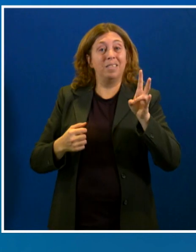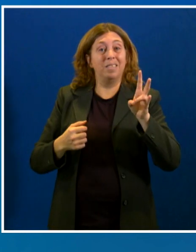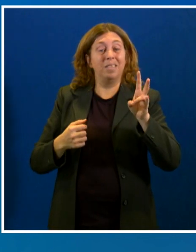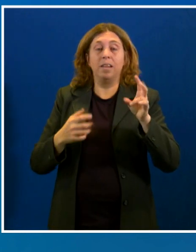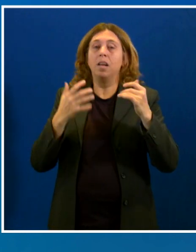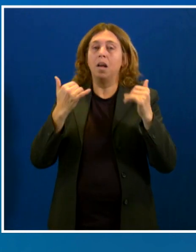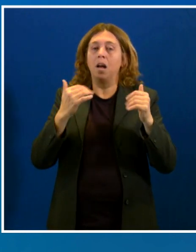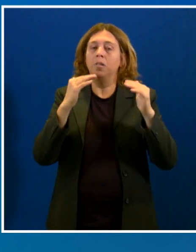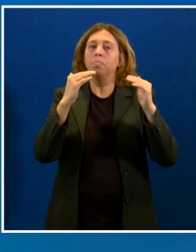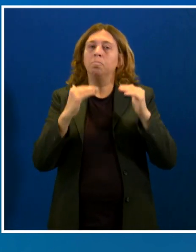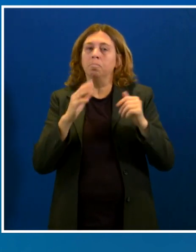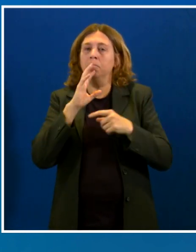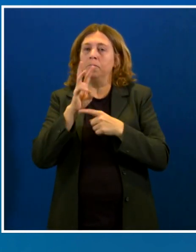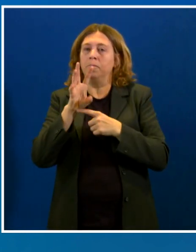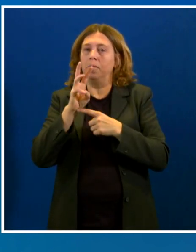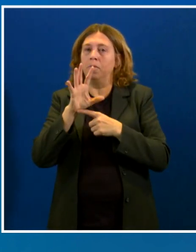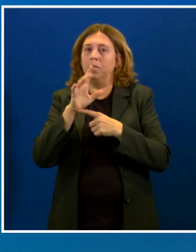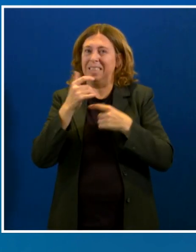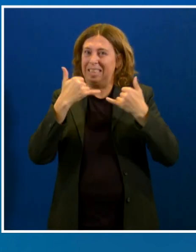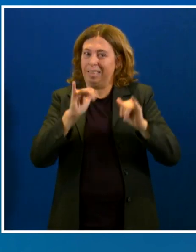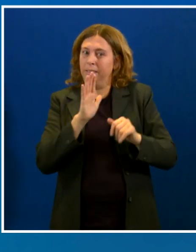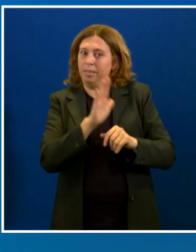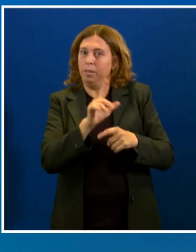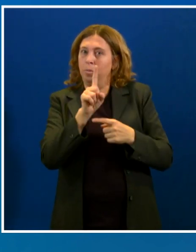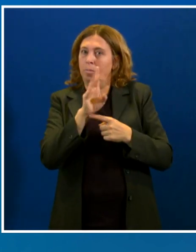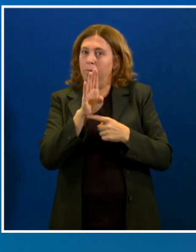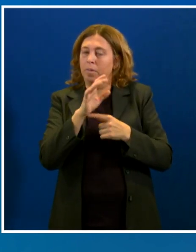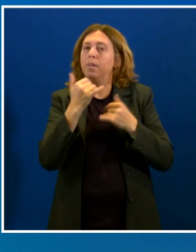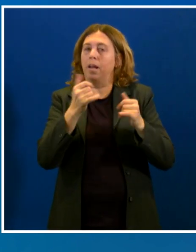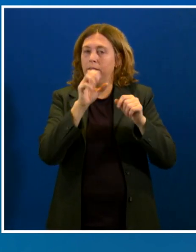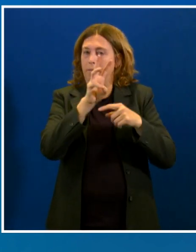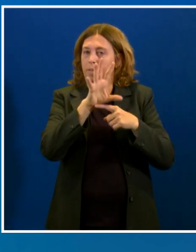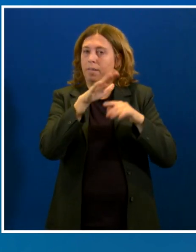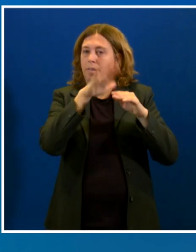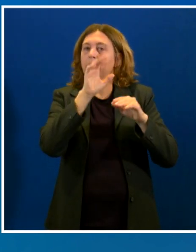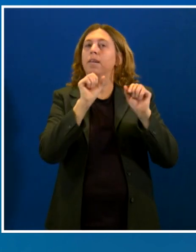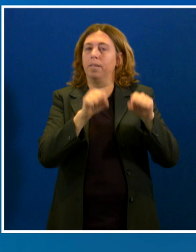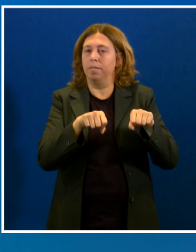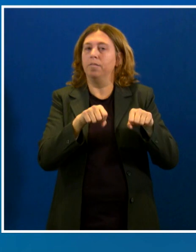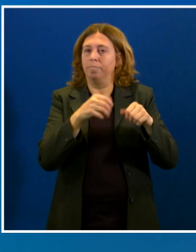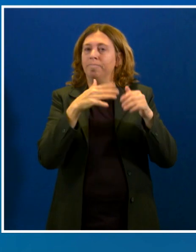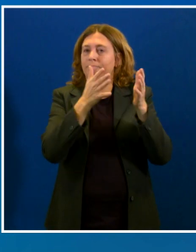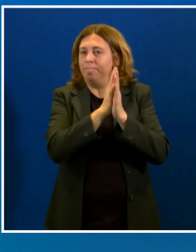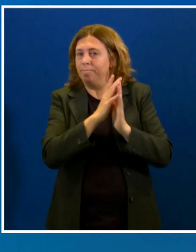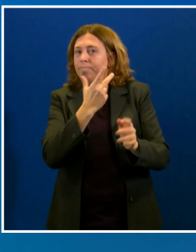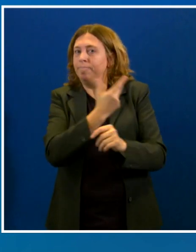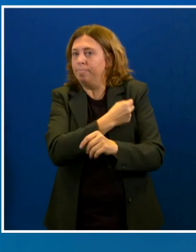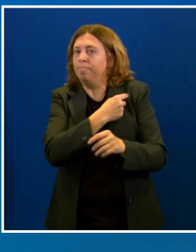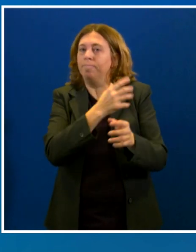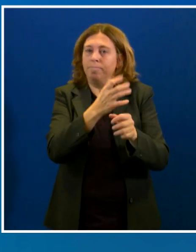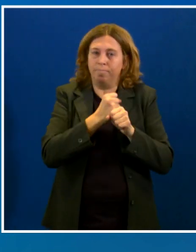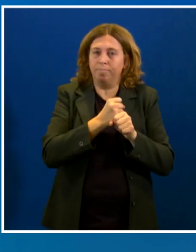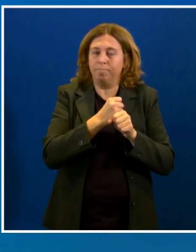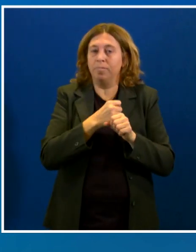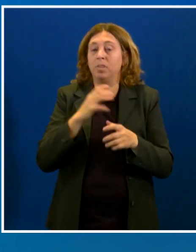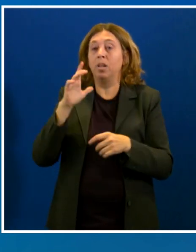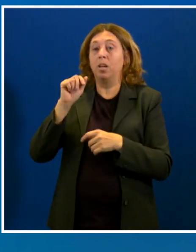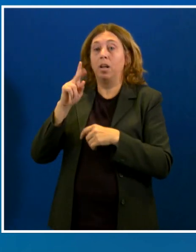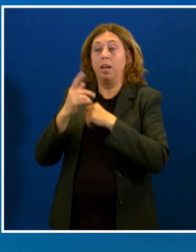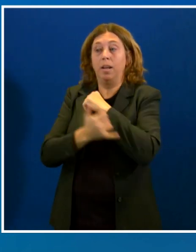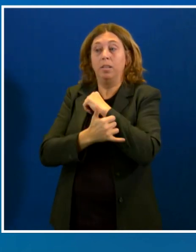now it's age 65 and older. Clark County Public Health also announced this week that people in